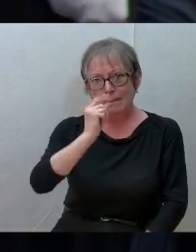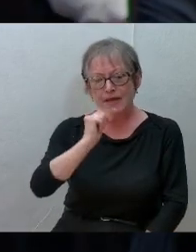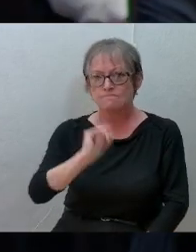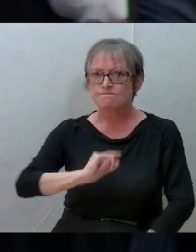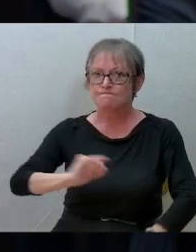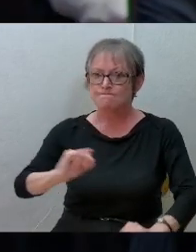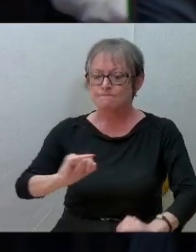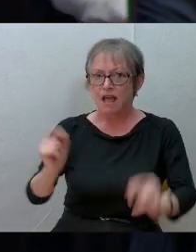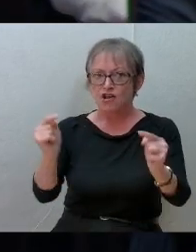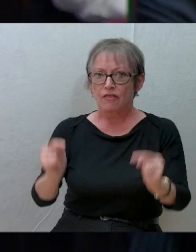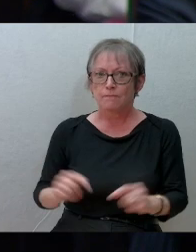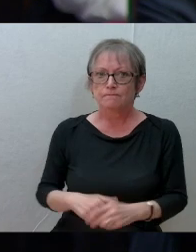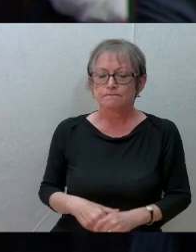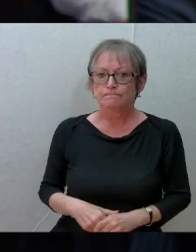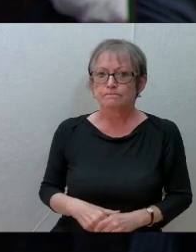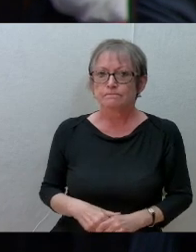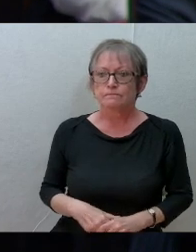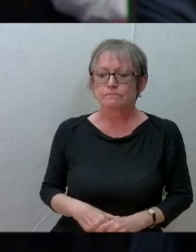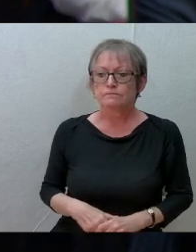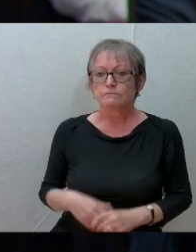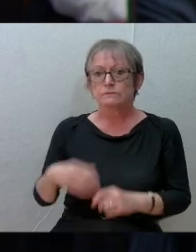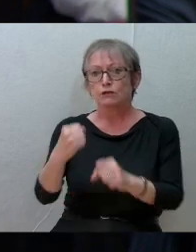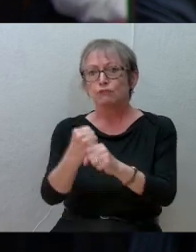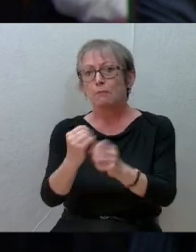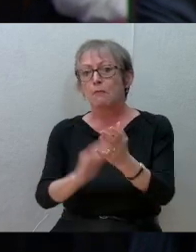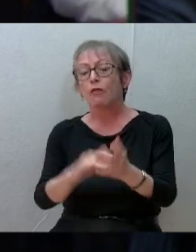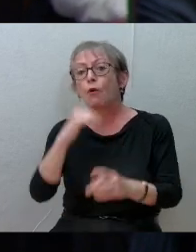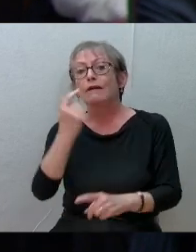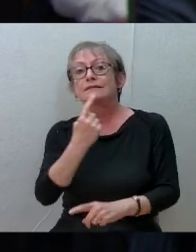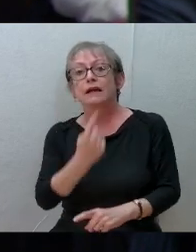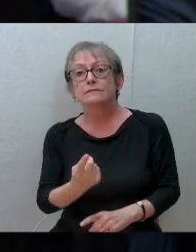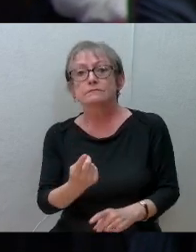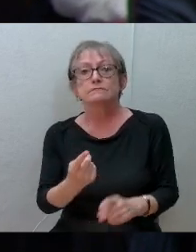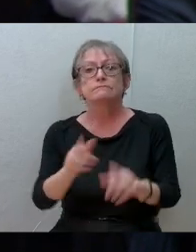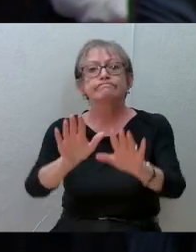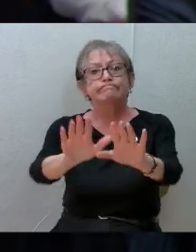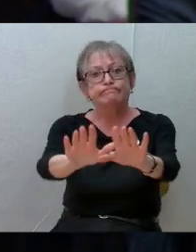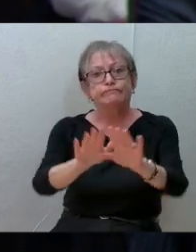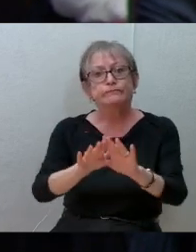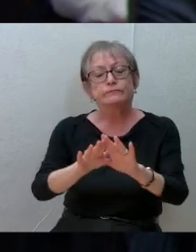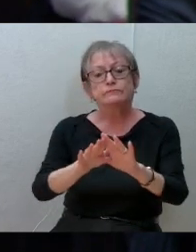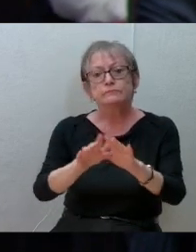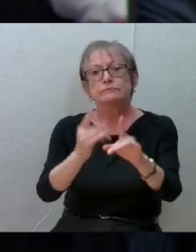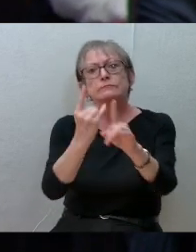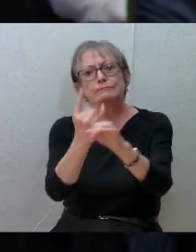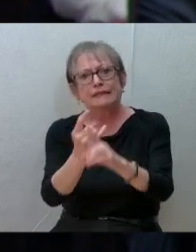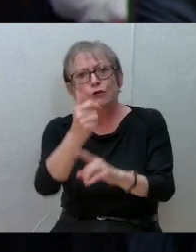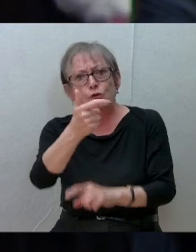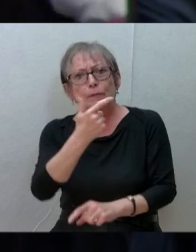terrible things to one another. And she will always say, may you come across good